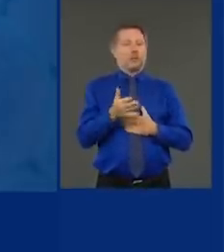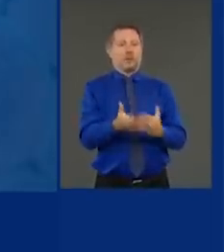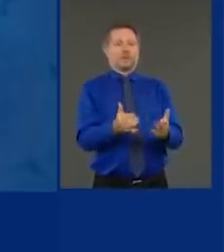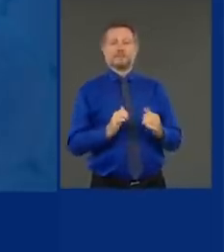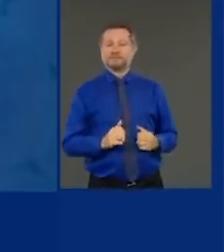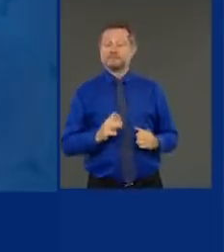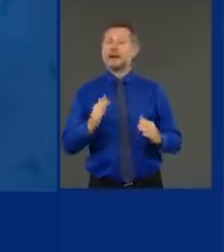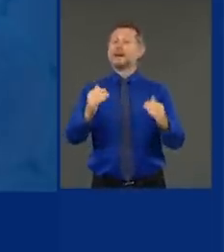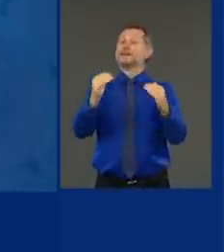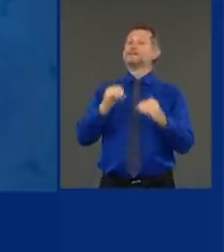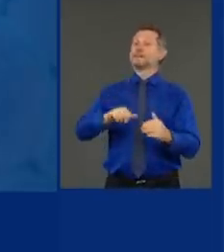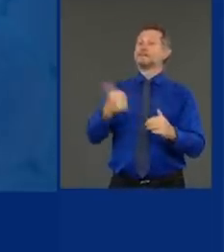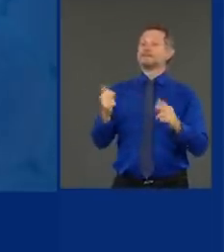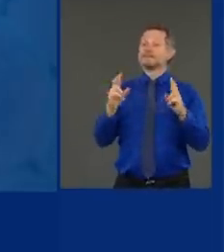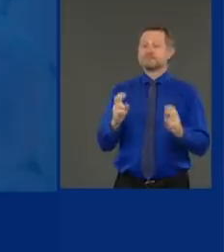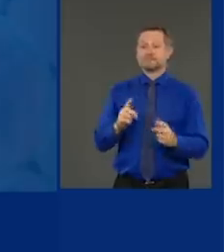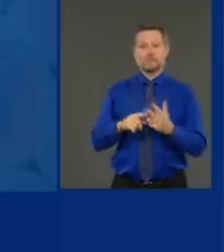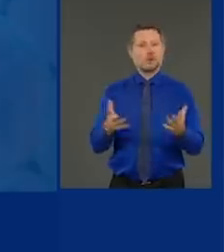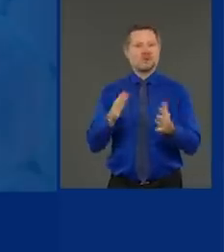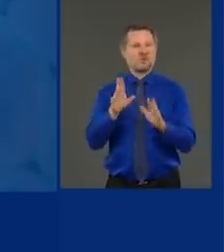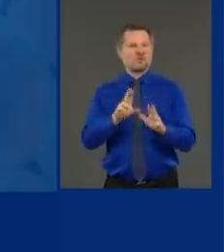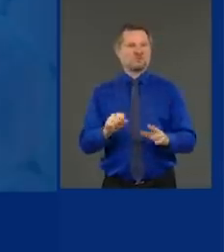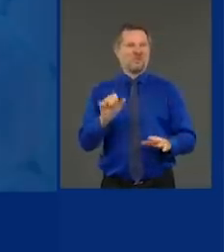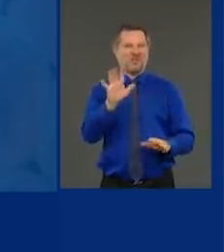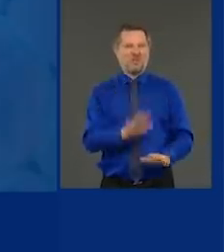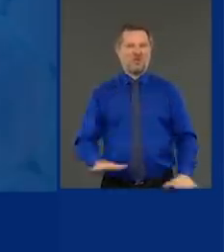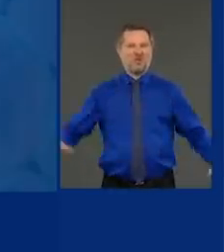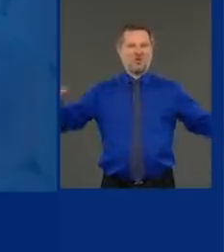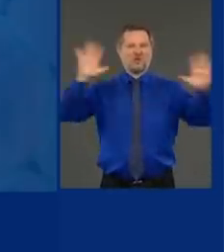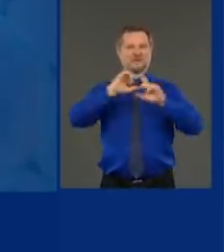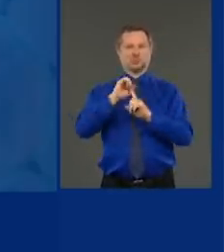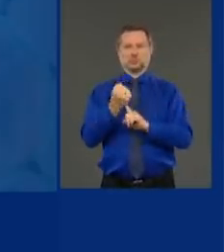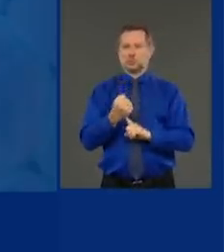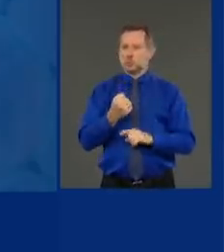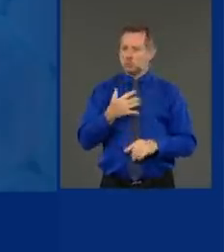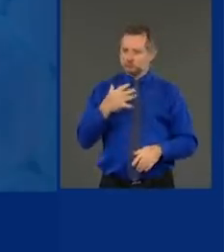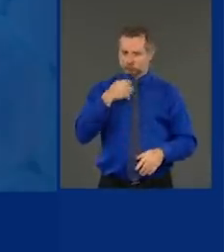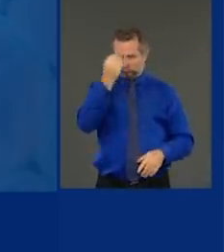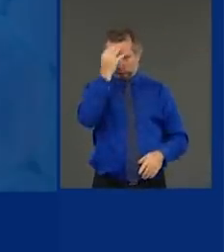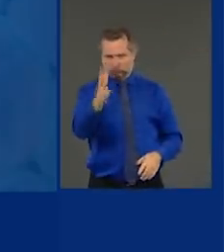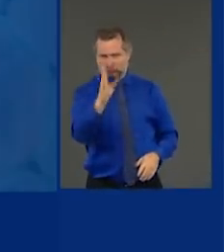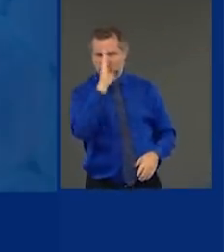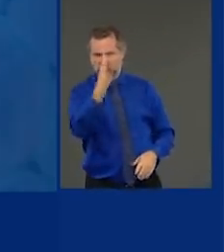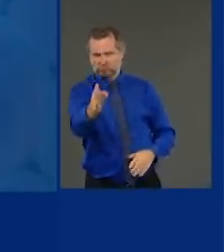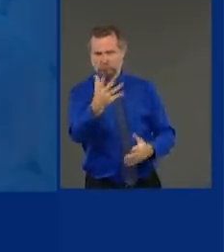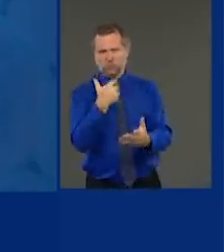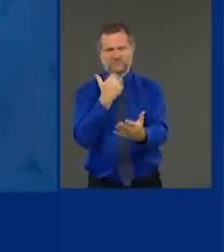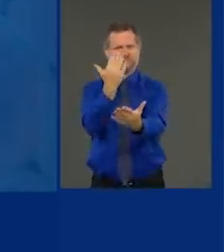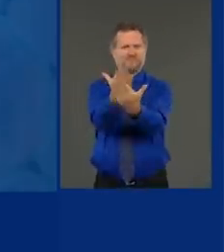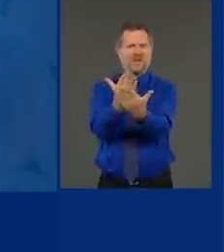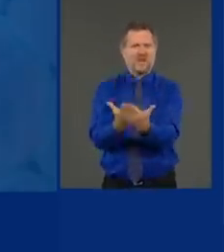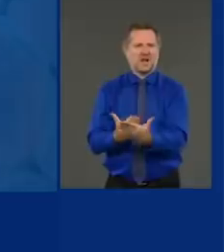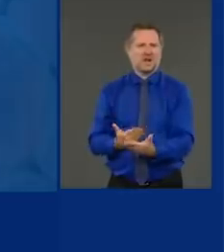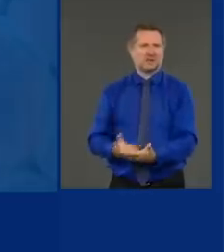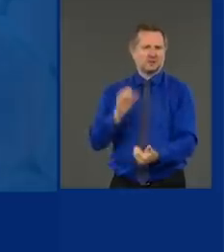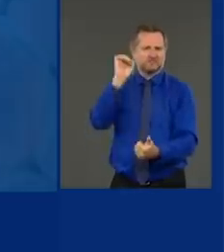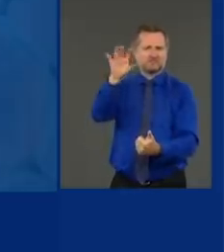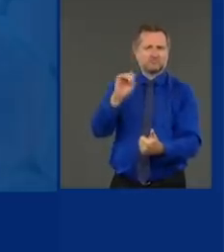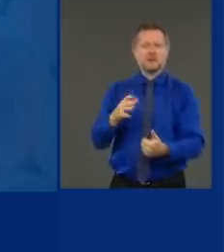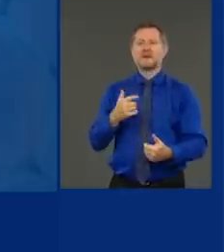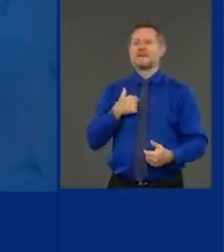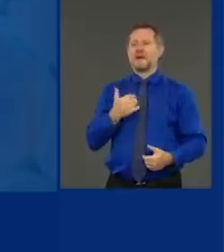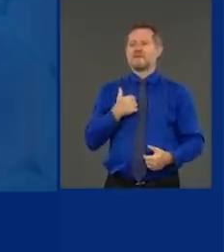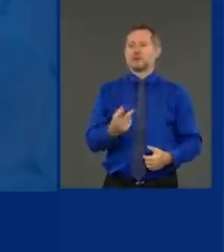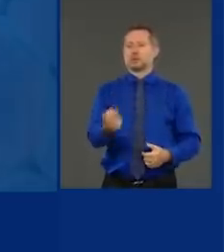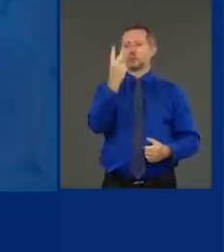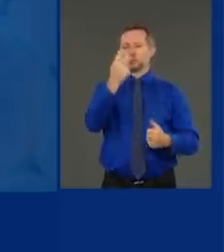national situation, and I want to speak plain truth on this, we said we have two threats. We have